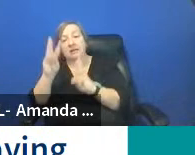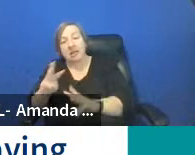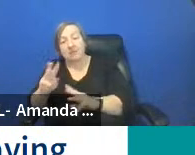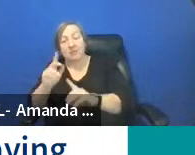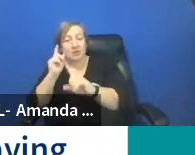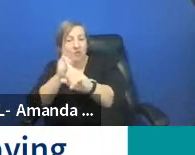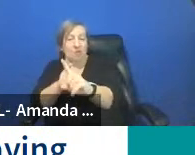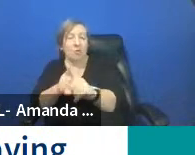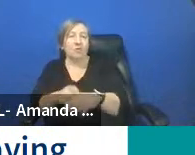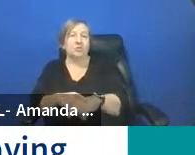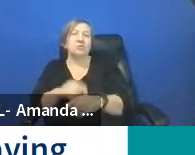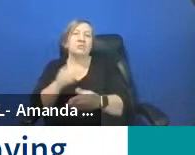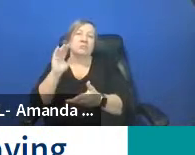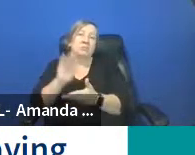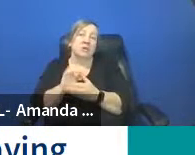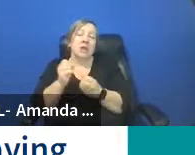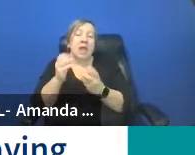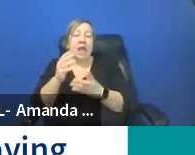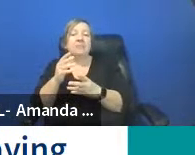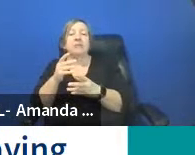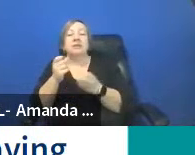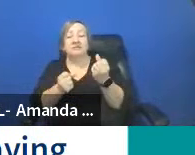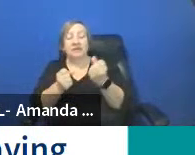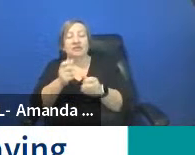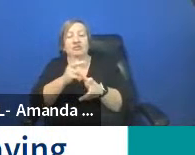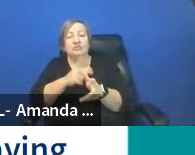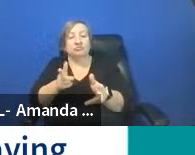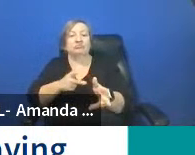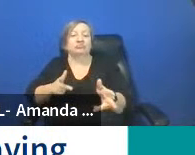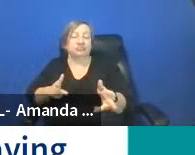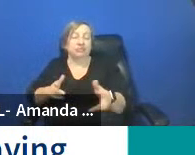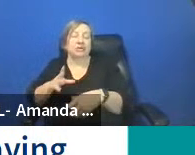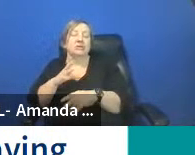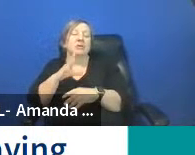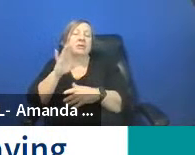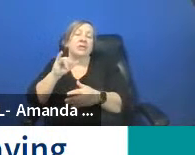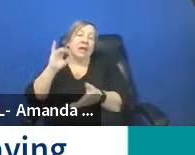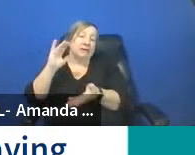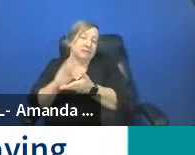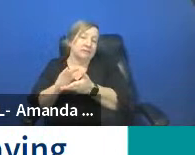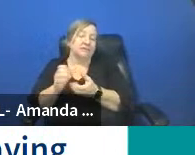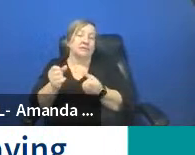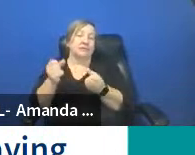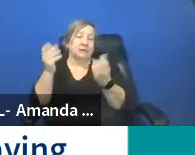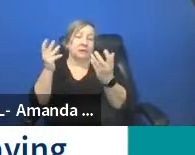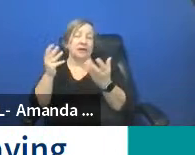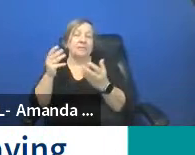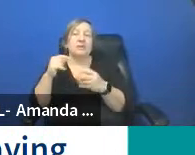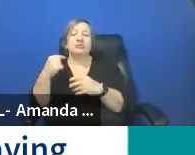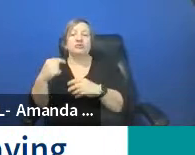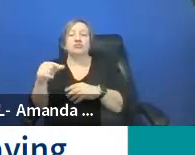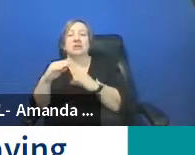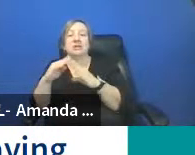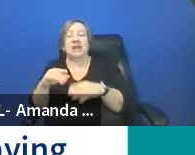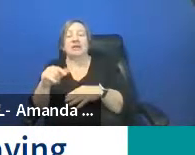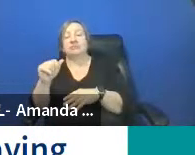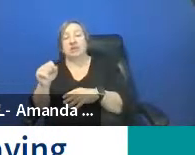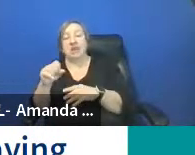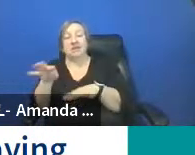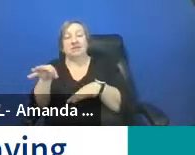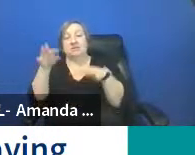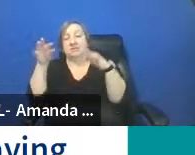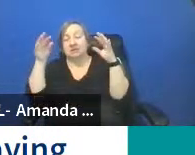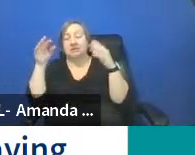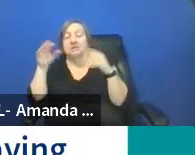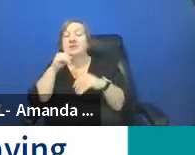reduce the number of idling vehicles, and that reduces the amount of greenhouse gas emissions. So for us, it's not